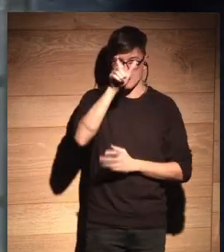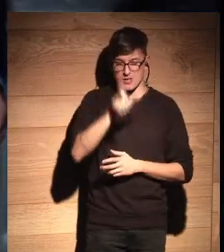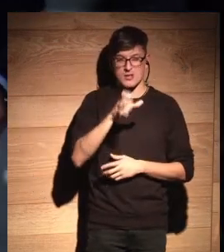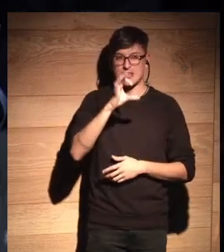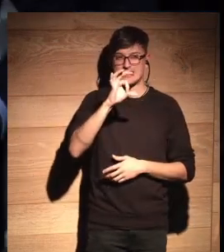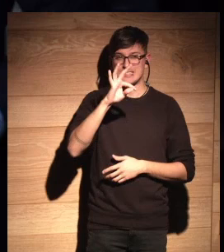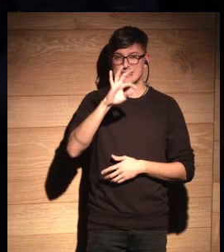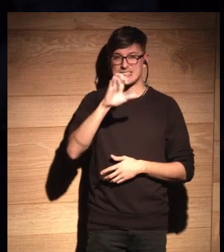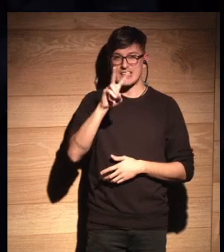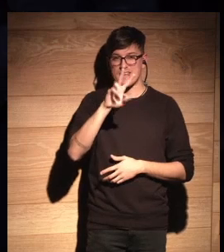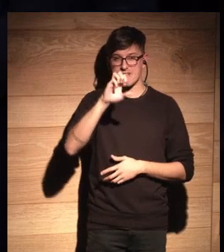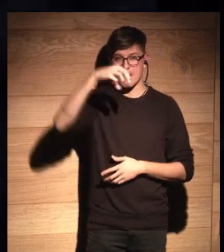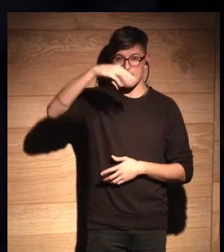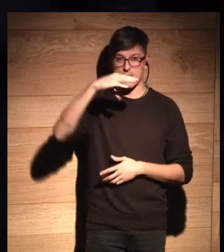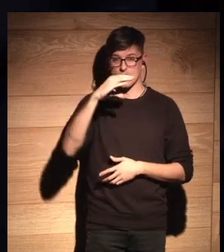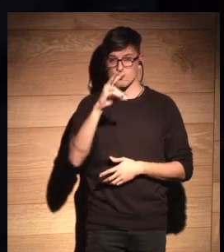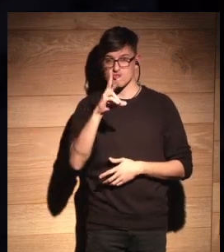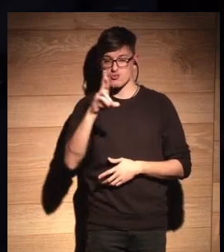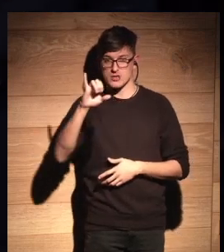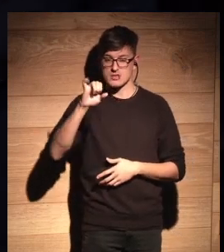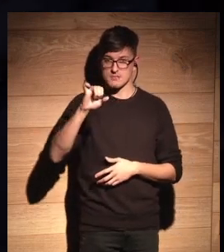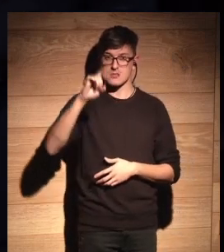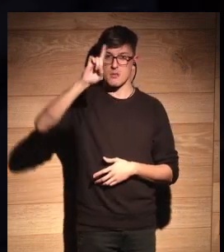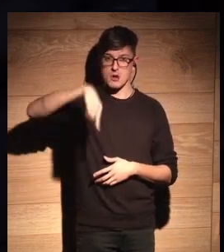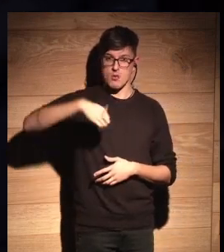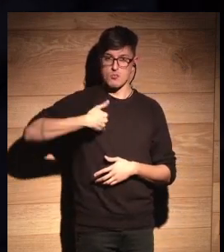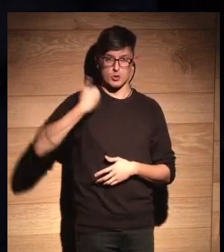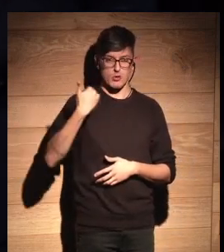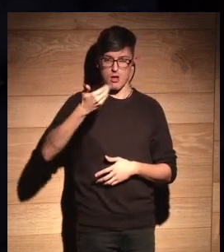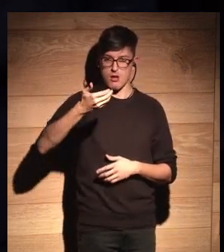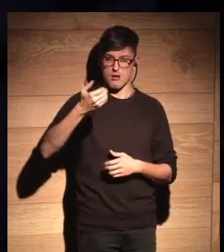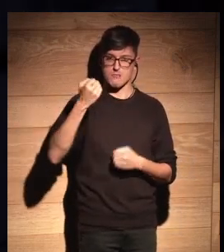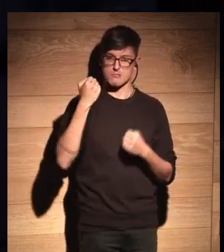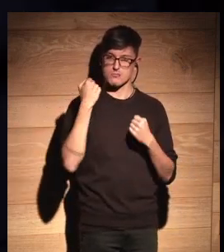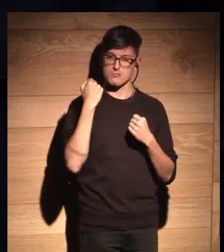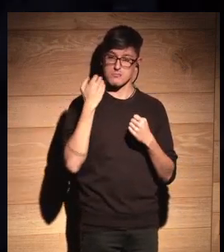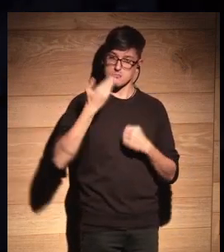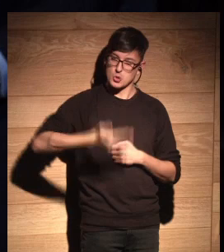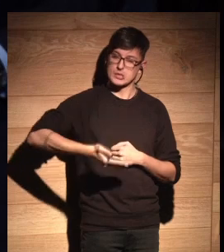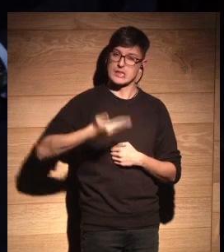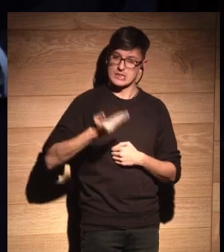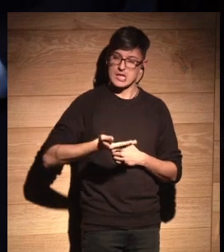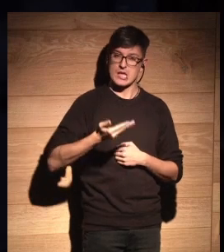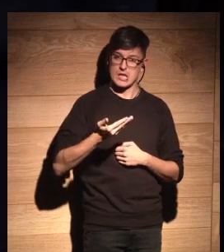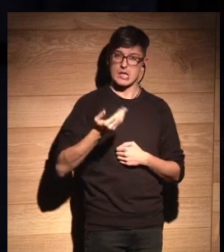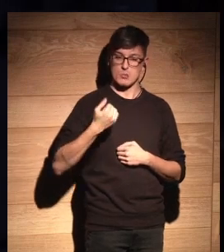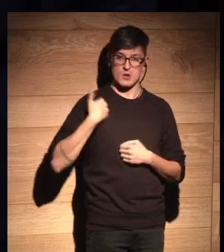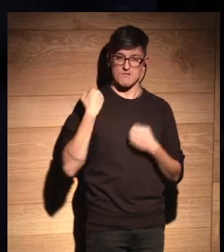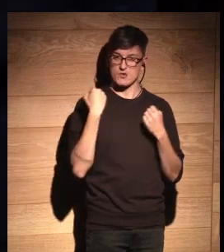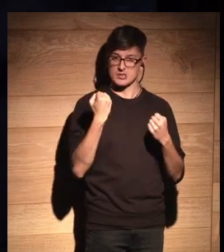world, Steve McCurry. And for us, it is also a great opportunity to be able to